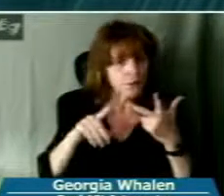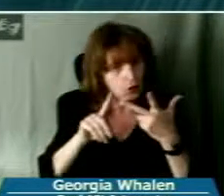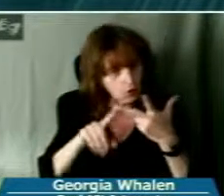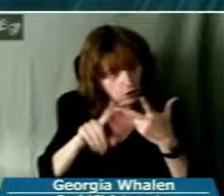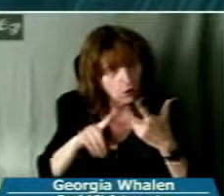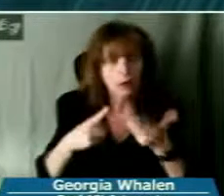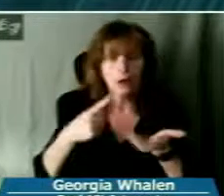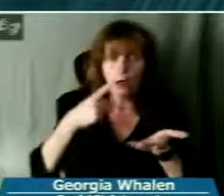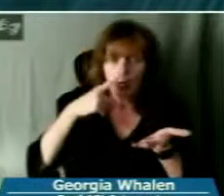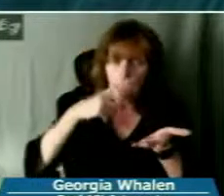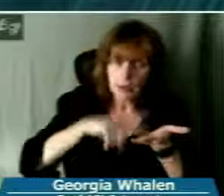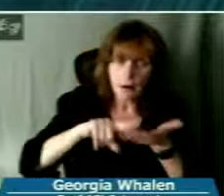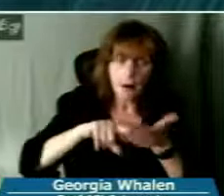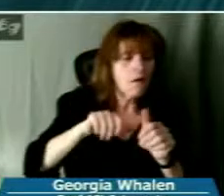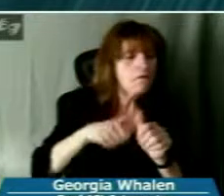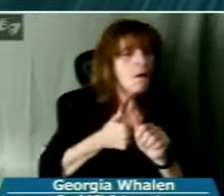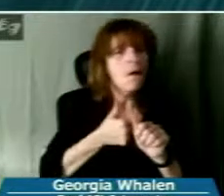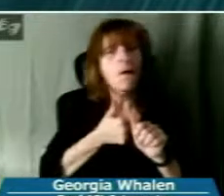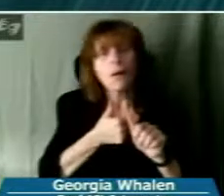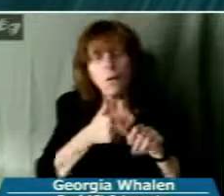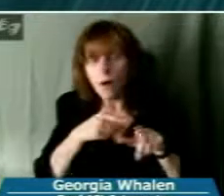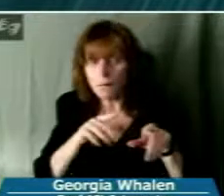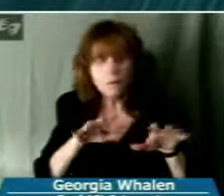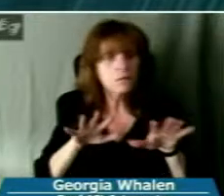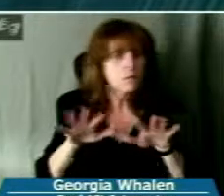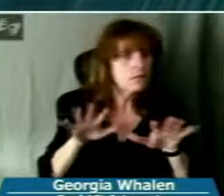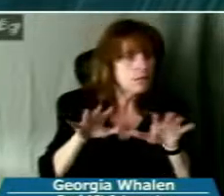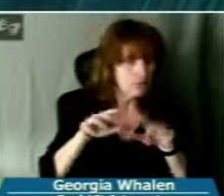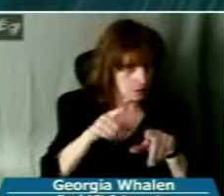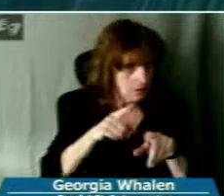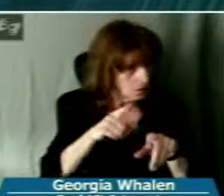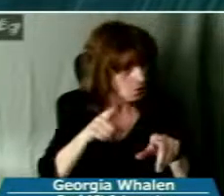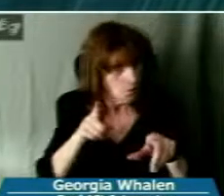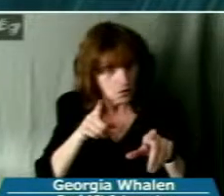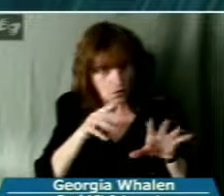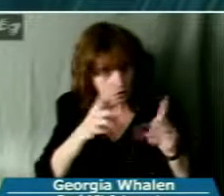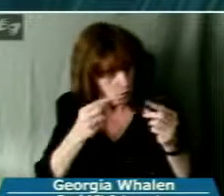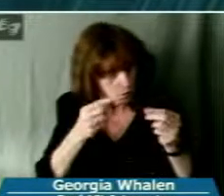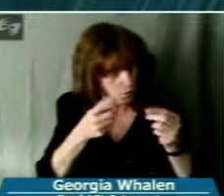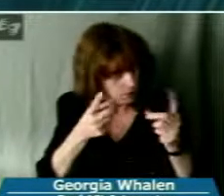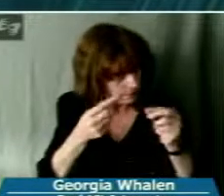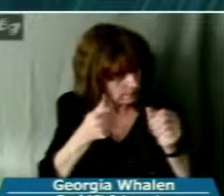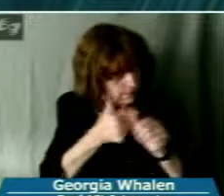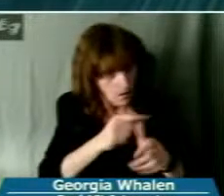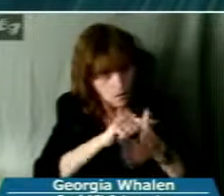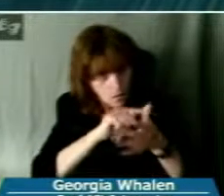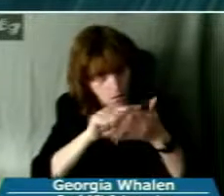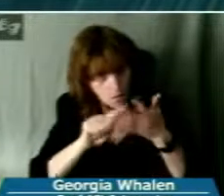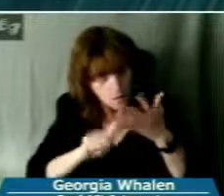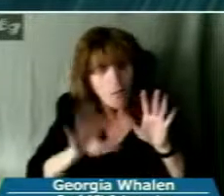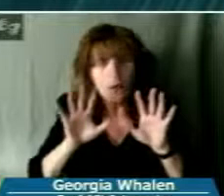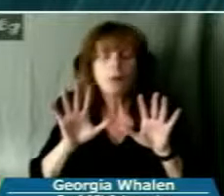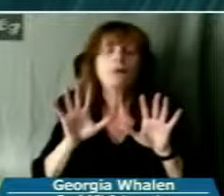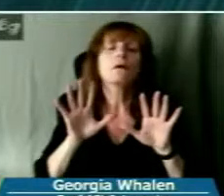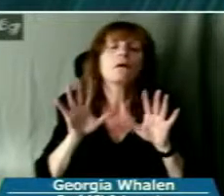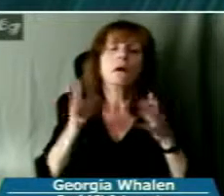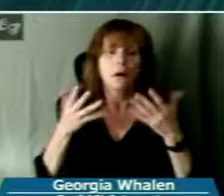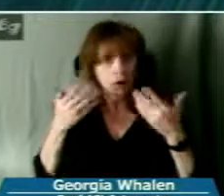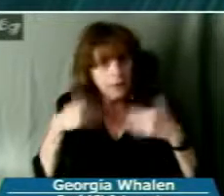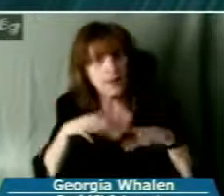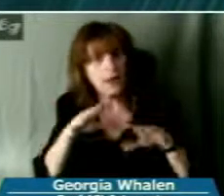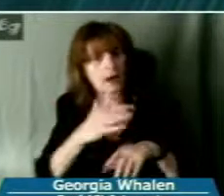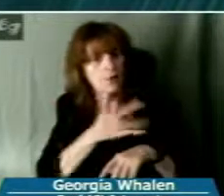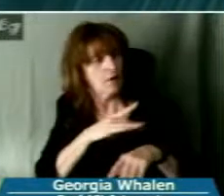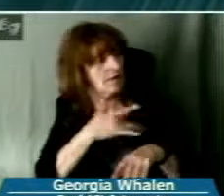that they had understood those and put those in place. And then we started a process that we've been asked to do by the province where all of the partners came together,